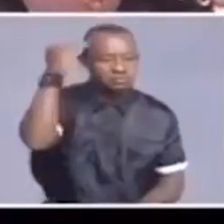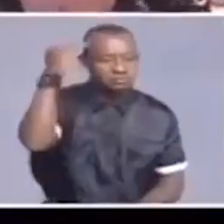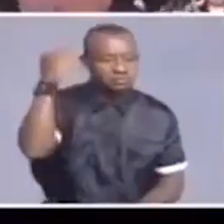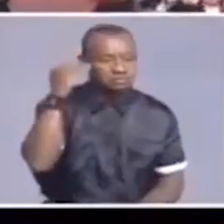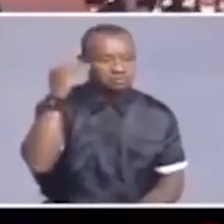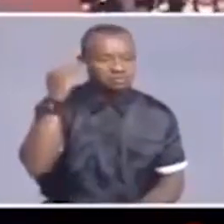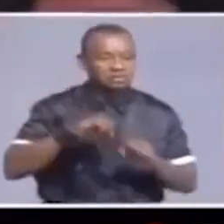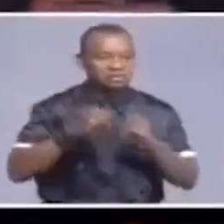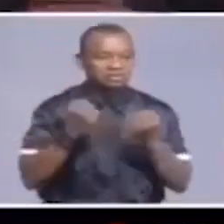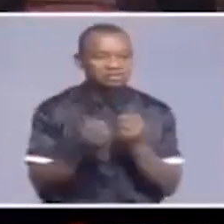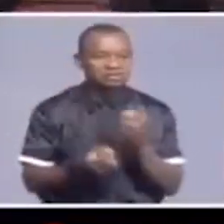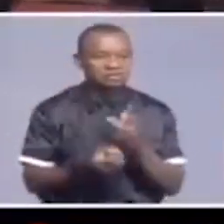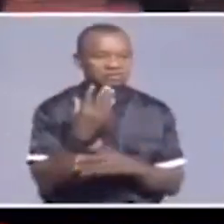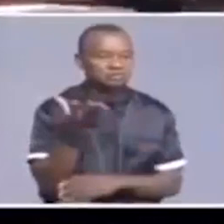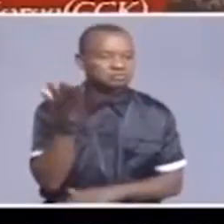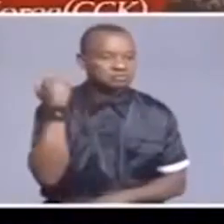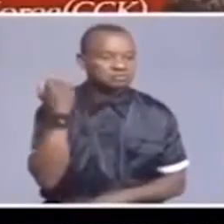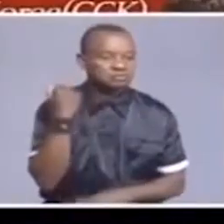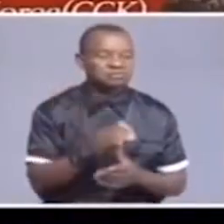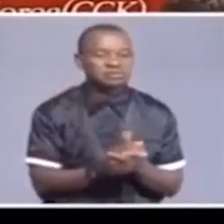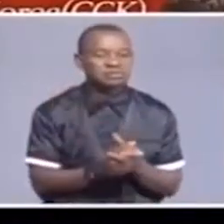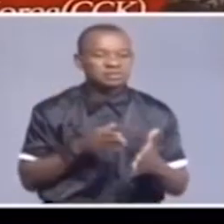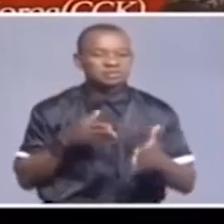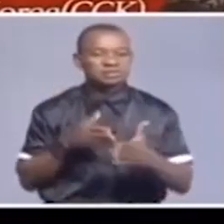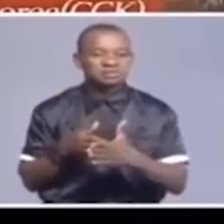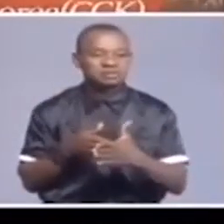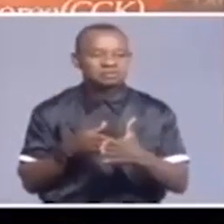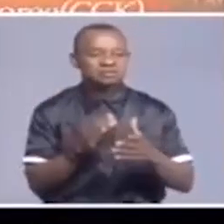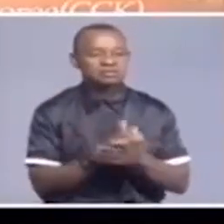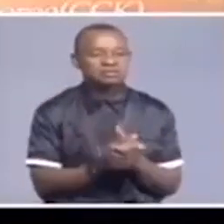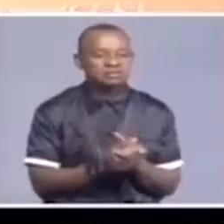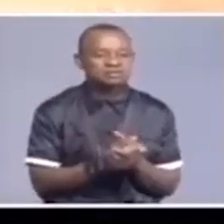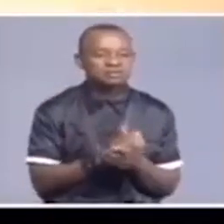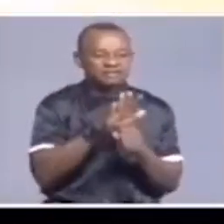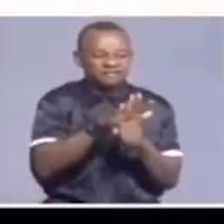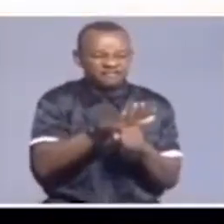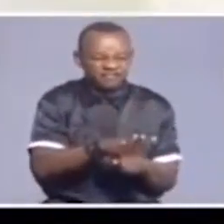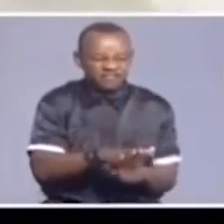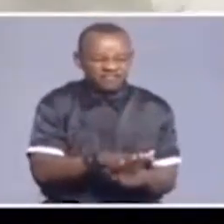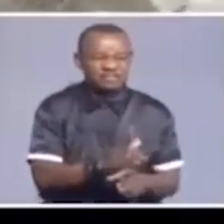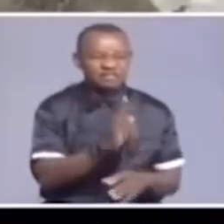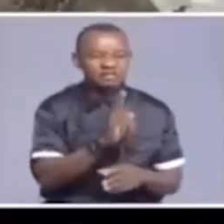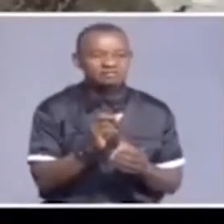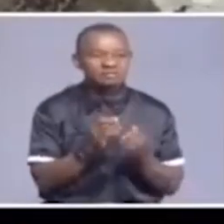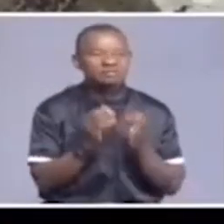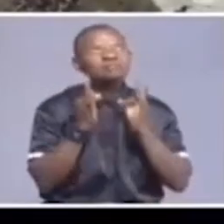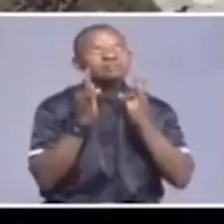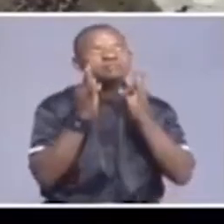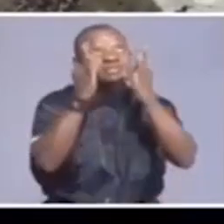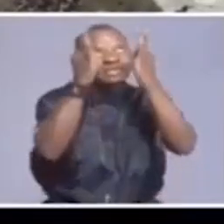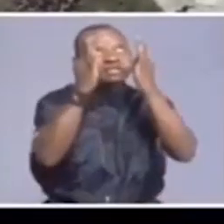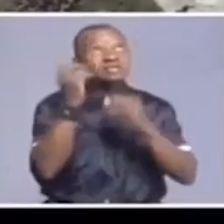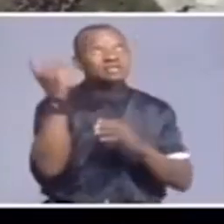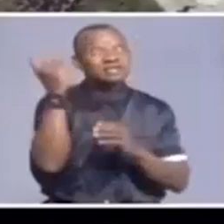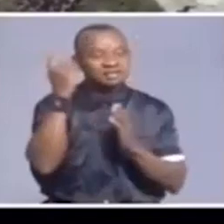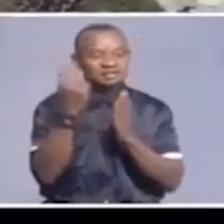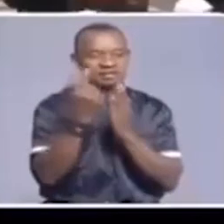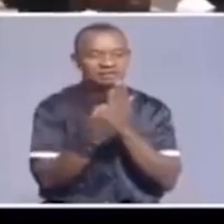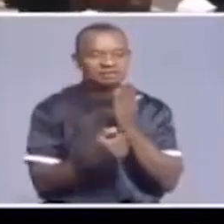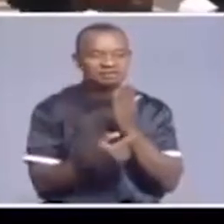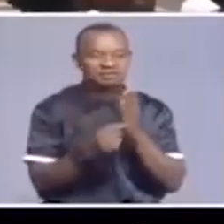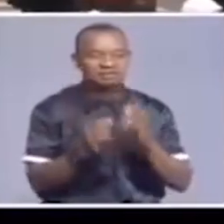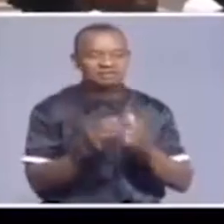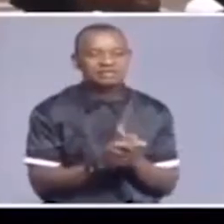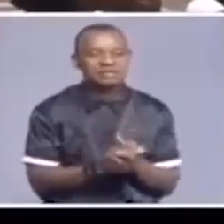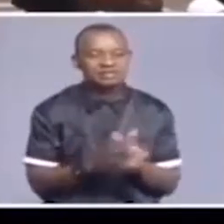was established to expose the practice of forced conversion in the country and to call for the shutdown of the Christian Council